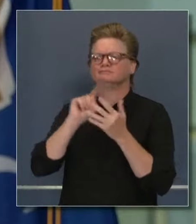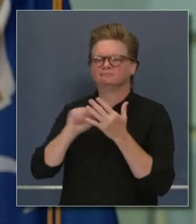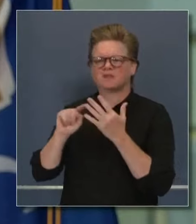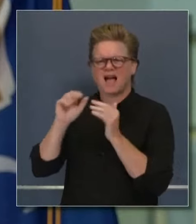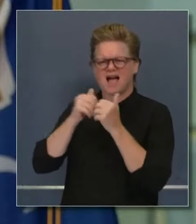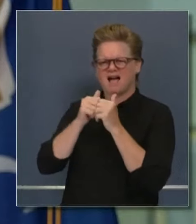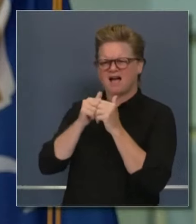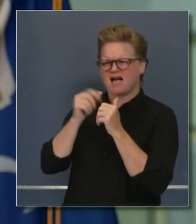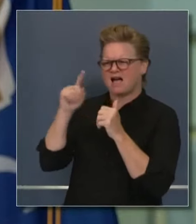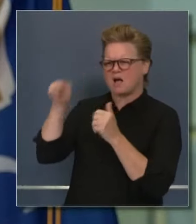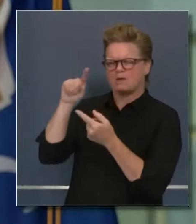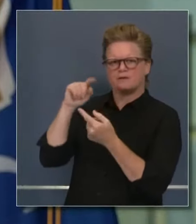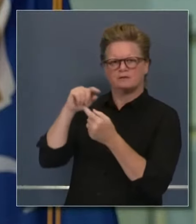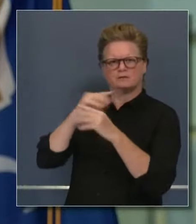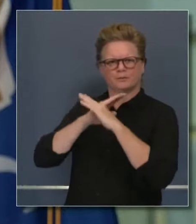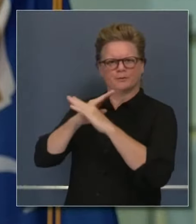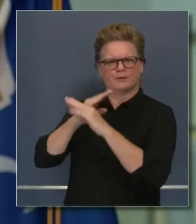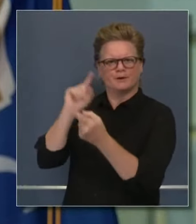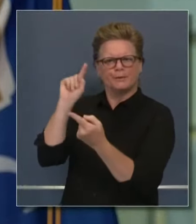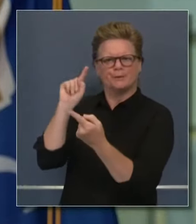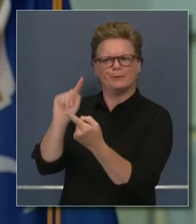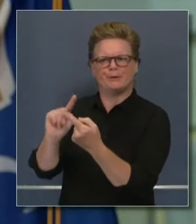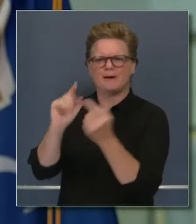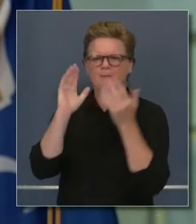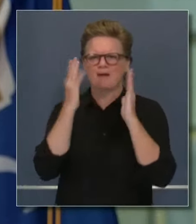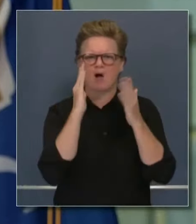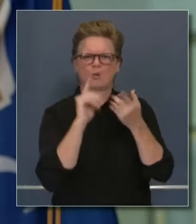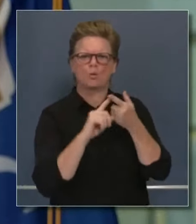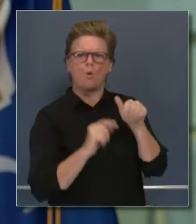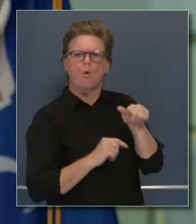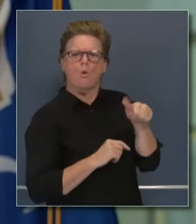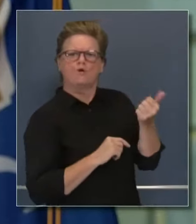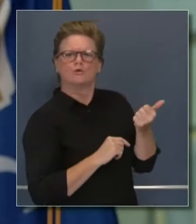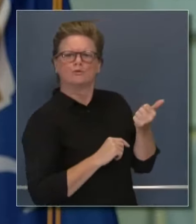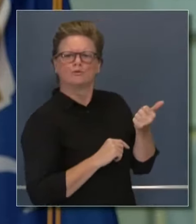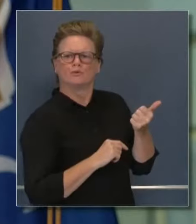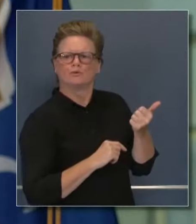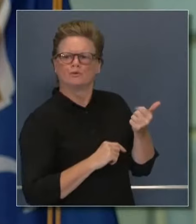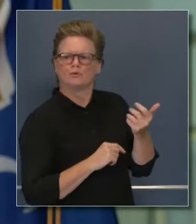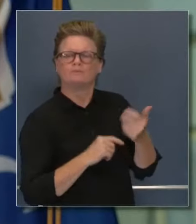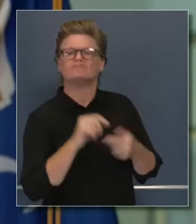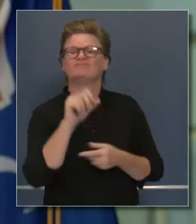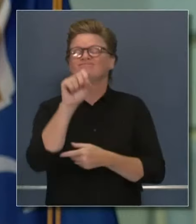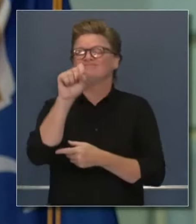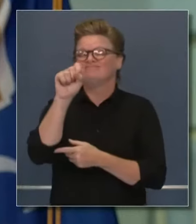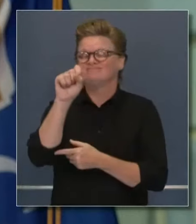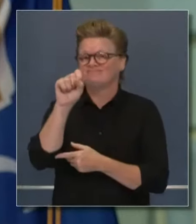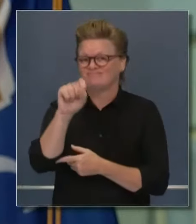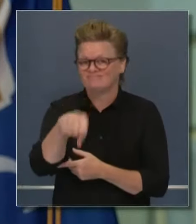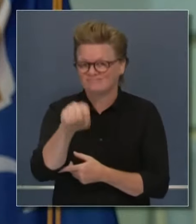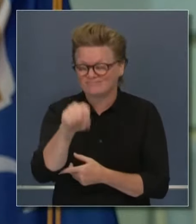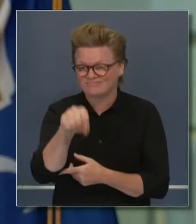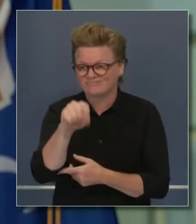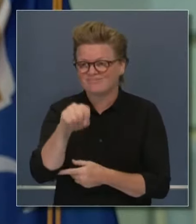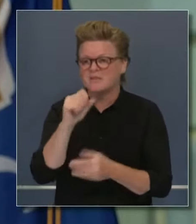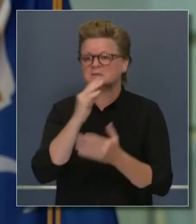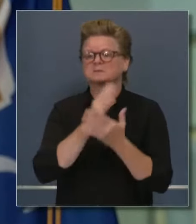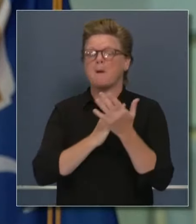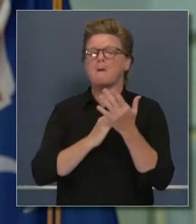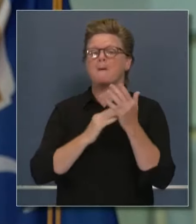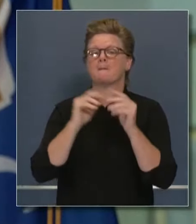and put protective factors into place. We appreciate that other sectors are able to do similar things, and as we